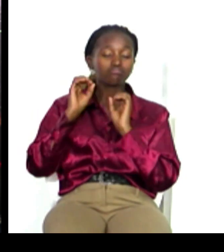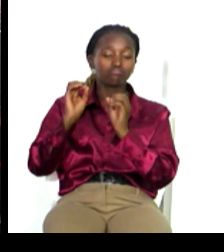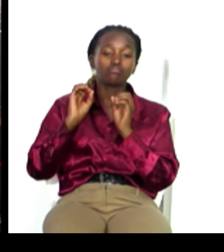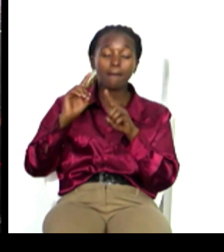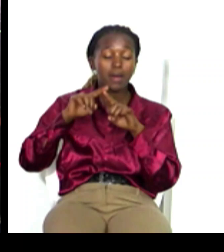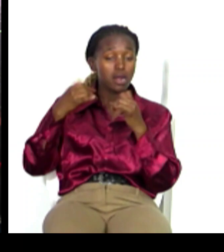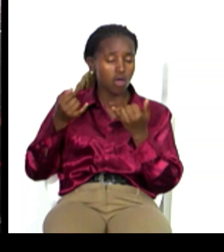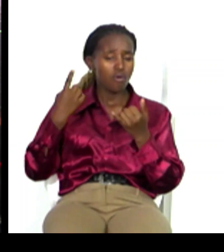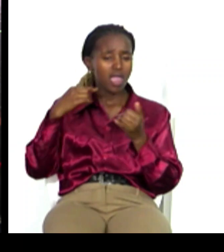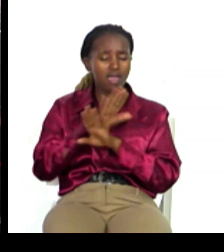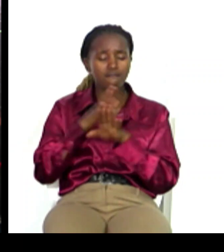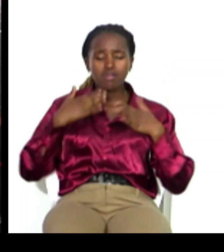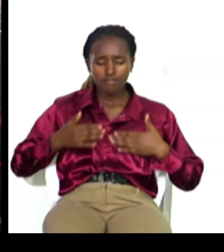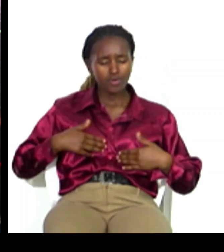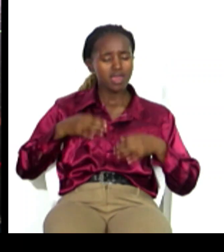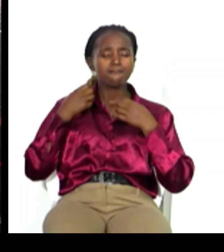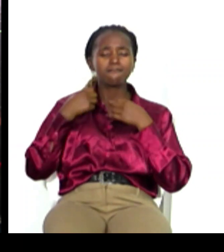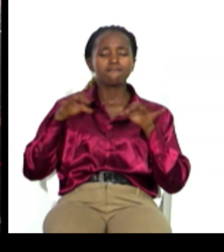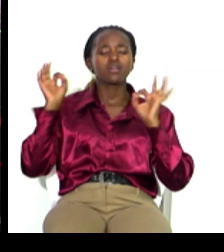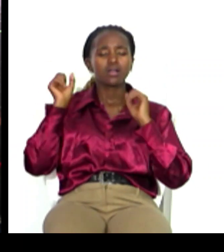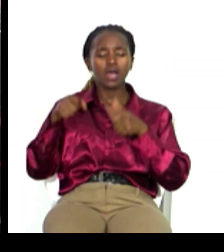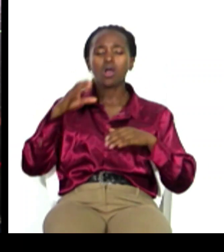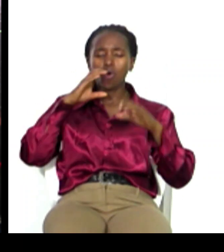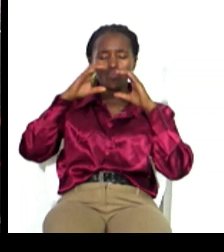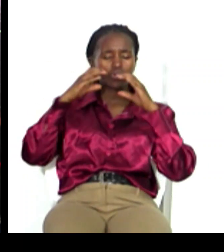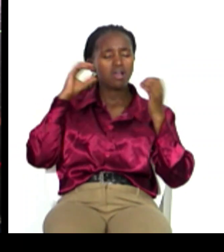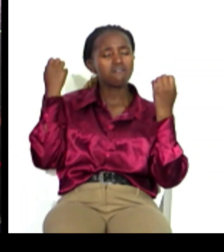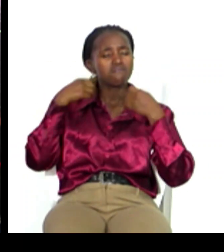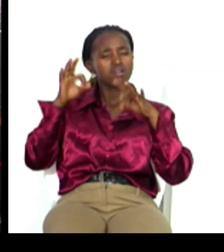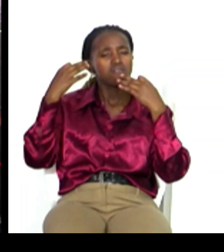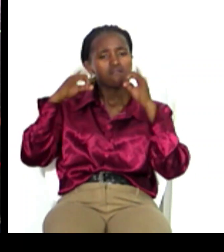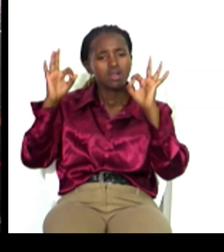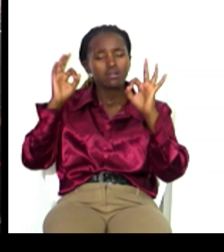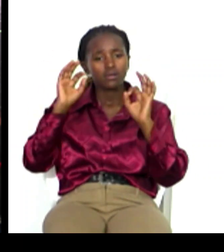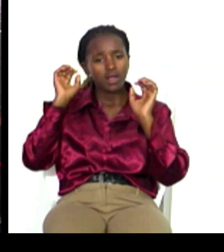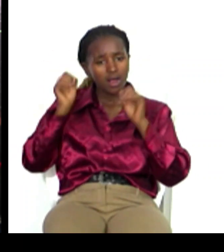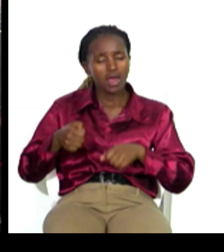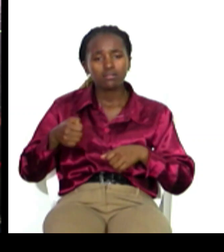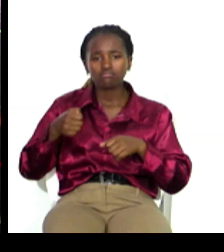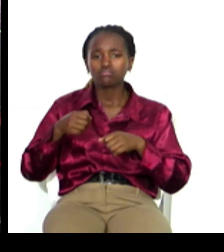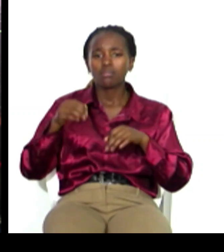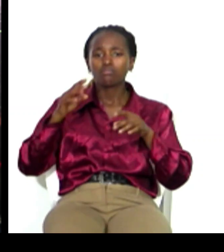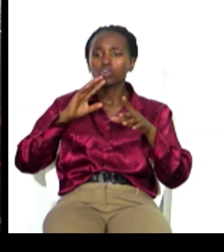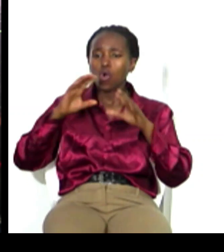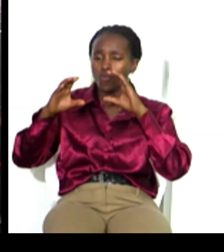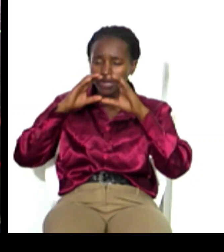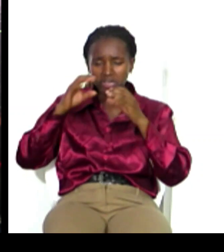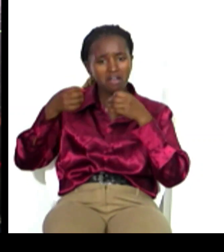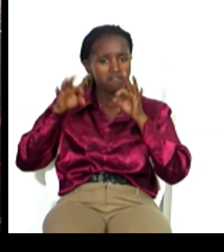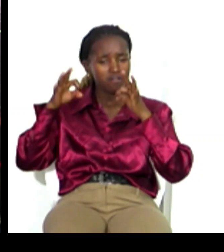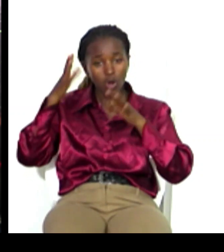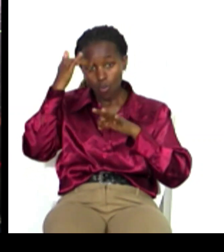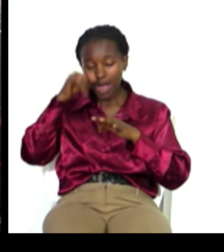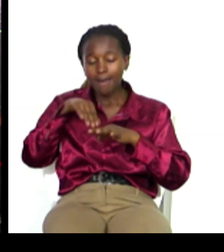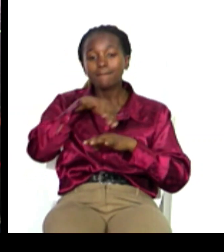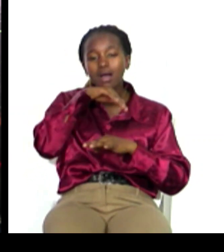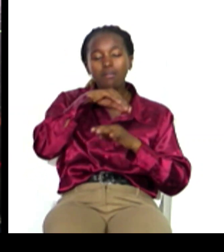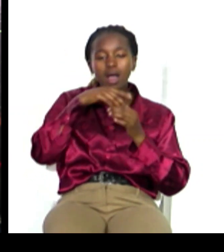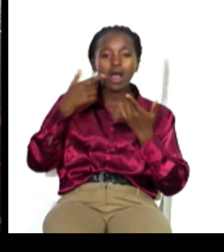hii democracy, freedom of speech. We can talk like this because of Raila Amolo Odinga.